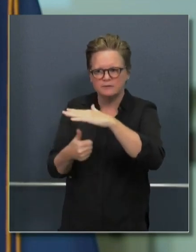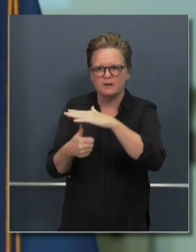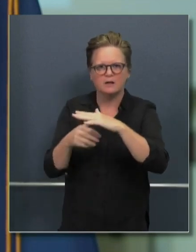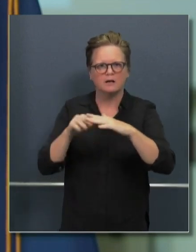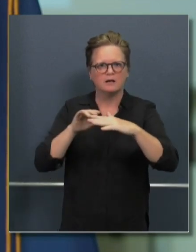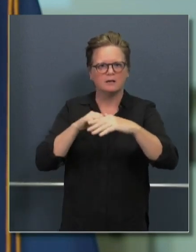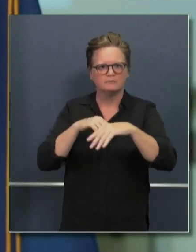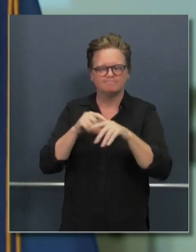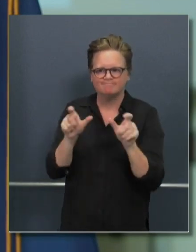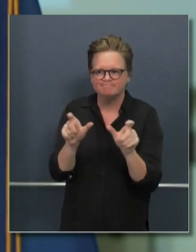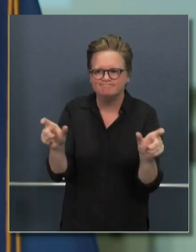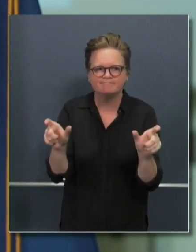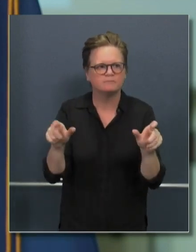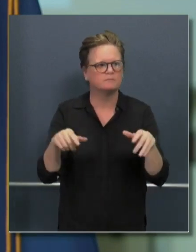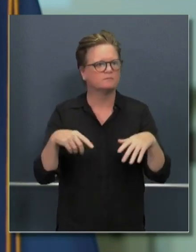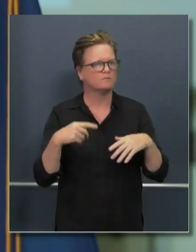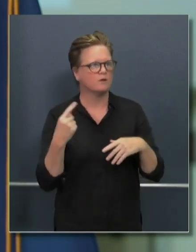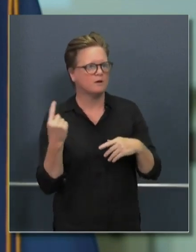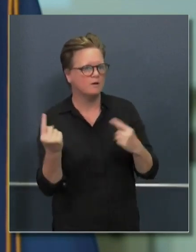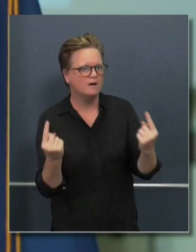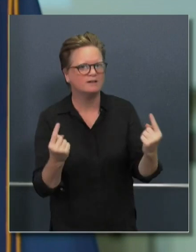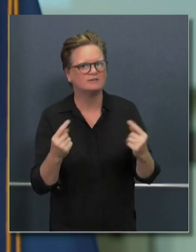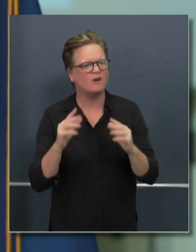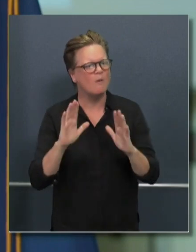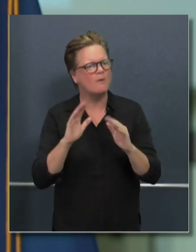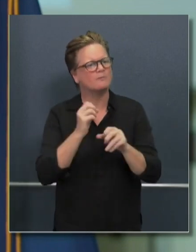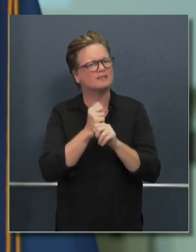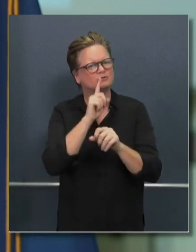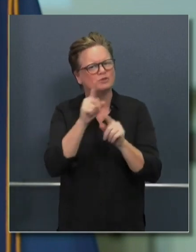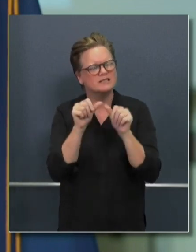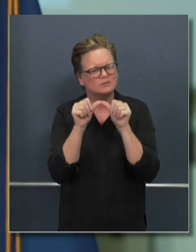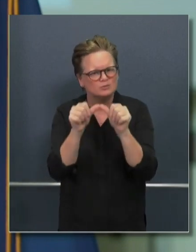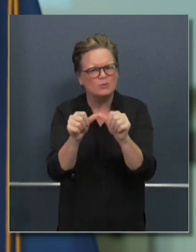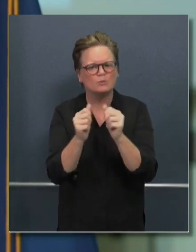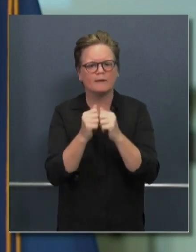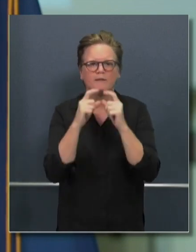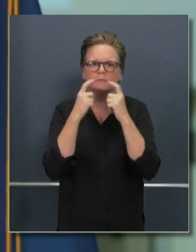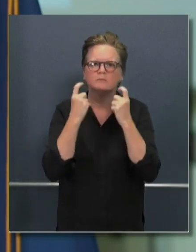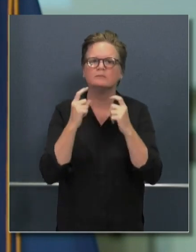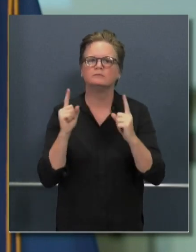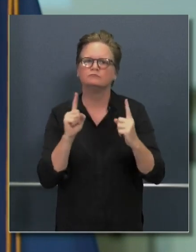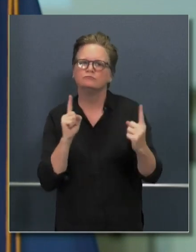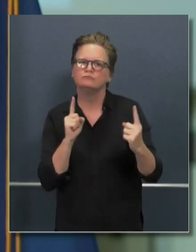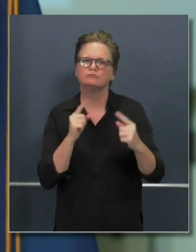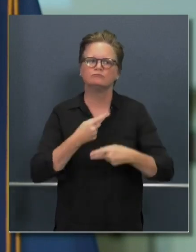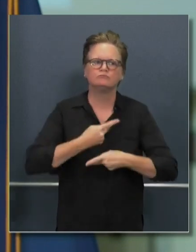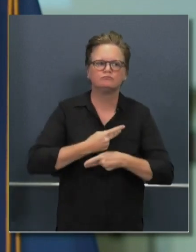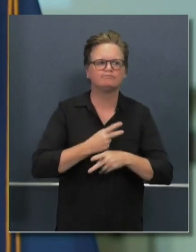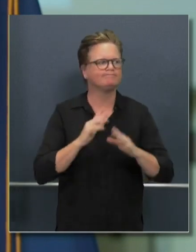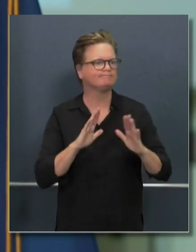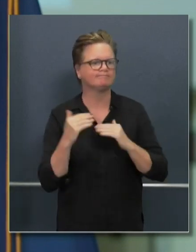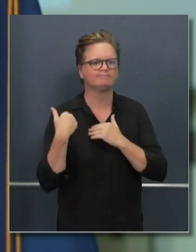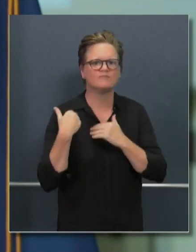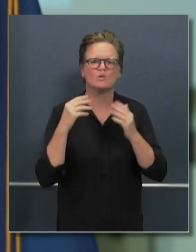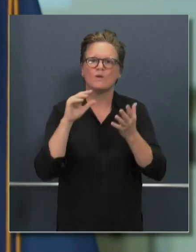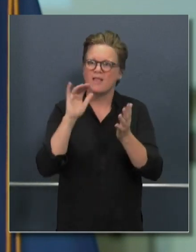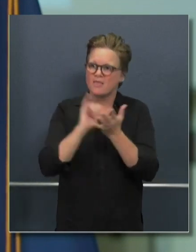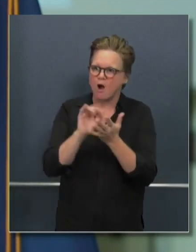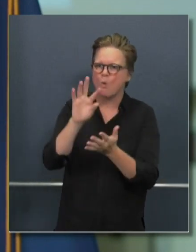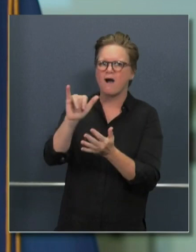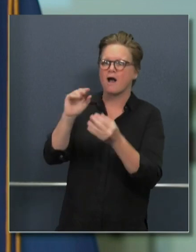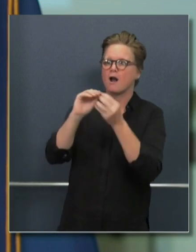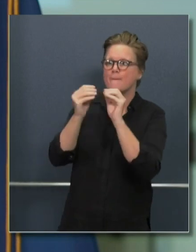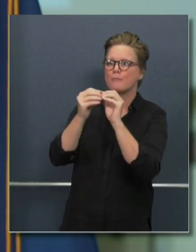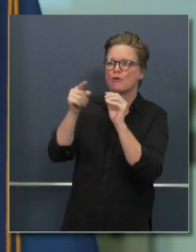out stronger, more resilient than ever. We will. But let's do it by mitigating the spread and by doing justice to